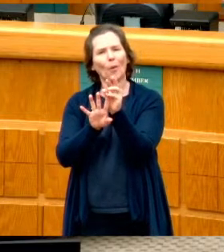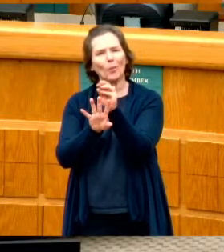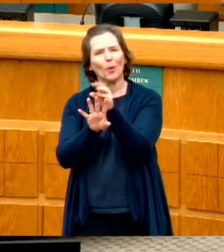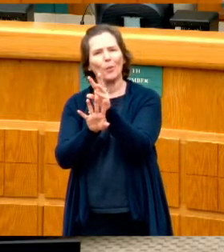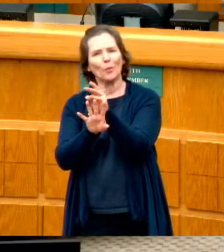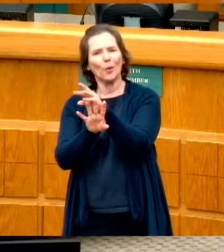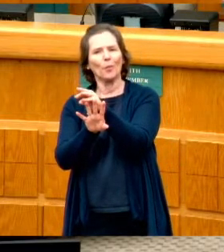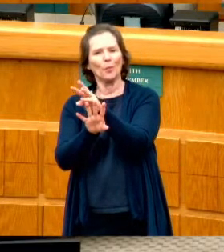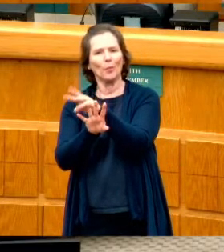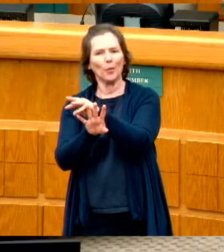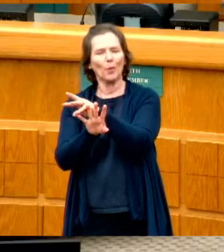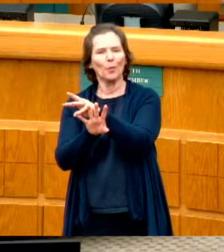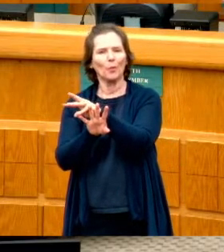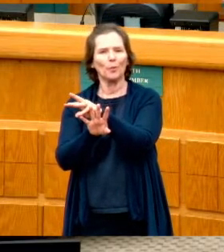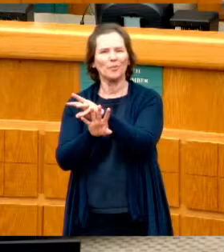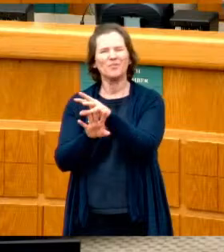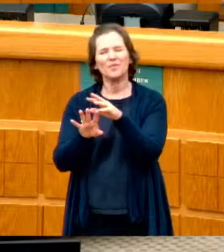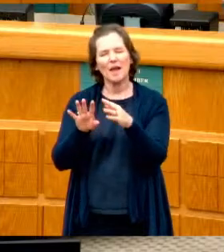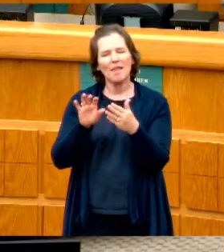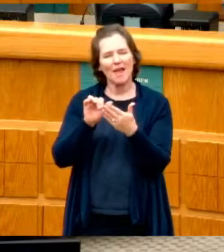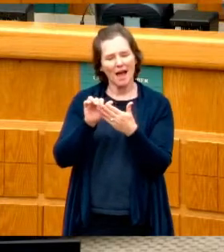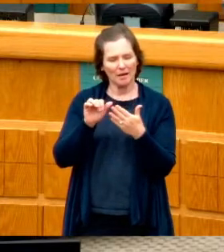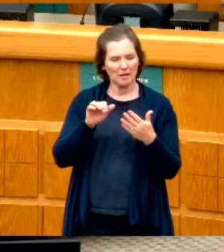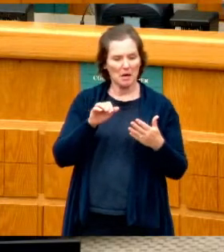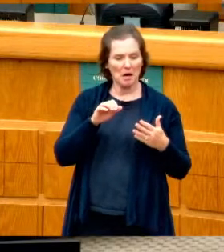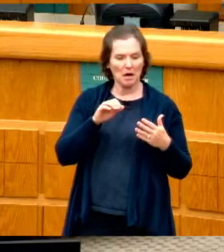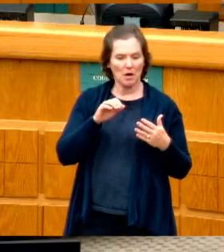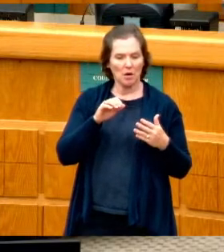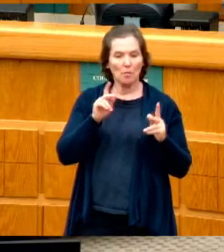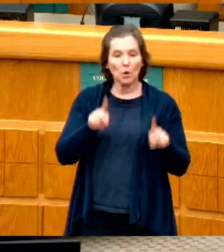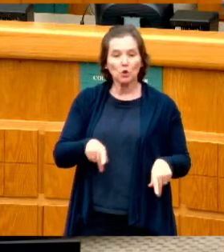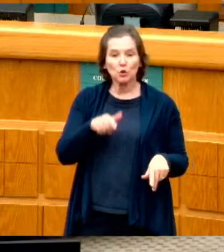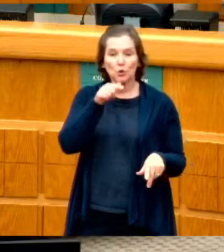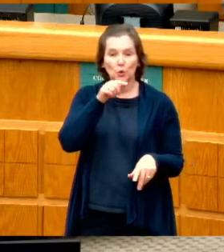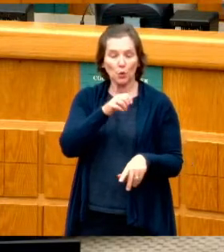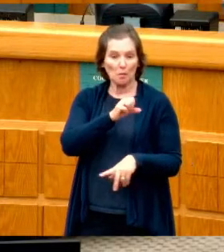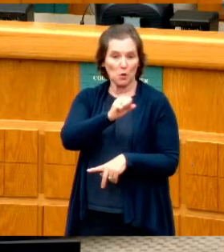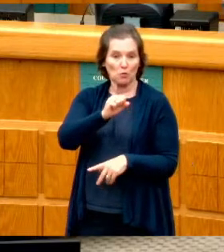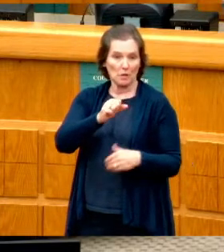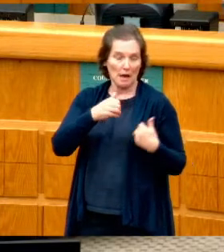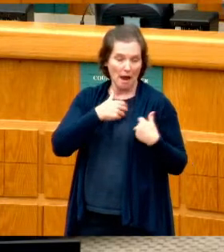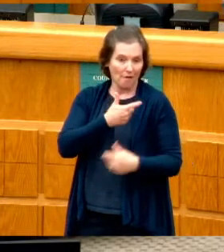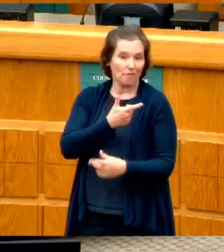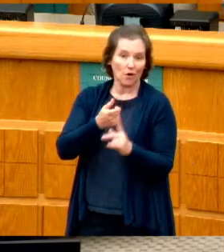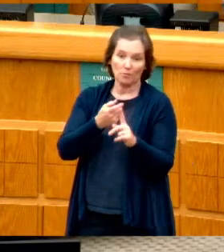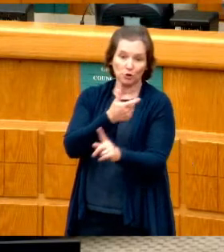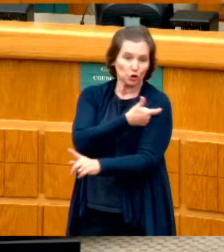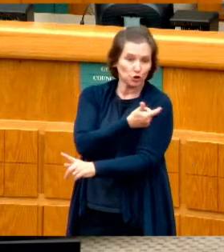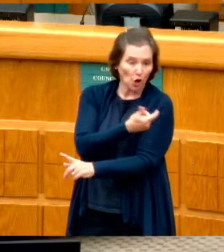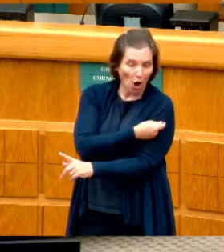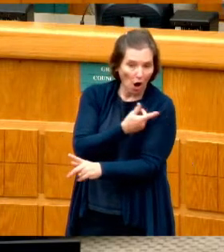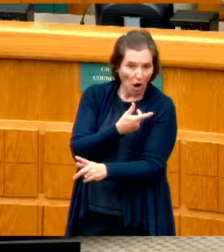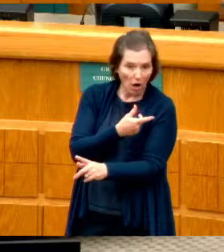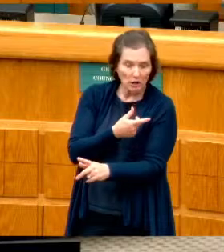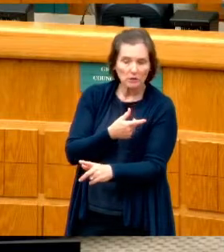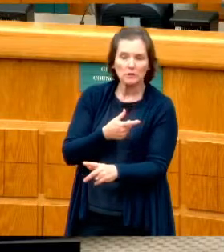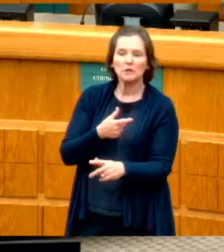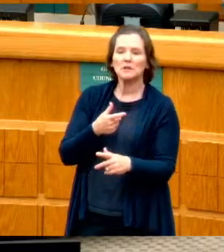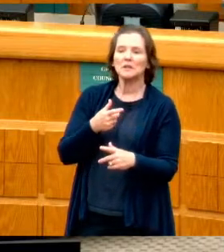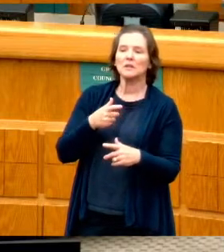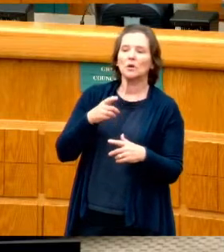was also shaped like a circle. Therefore, you were protected. It would cover those red petals. Those red petals could